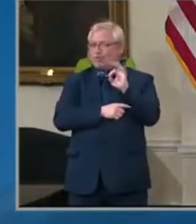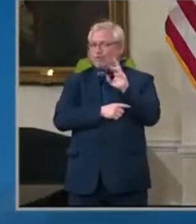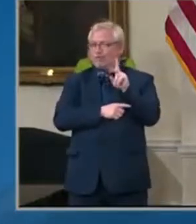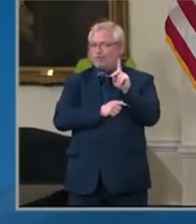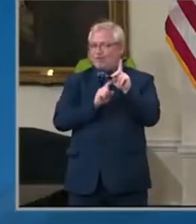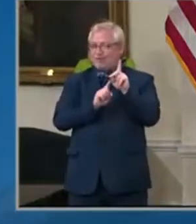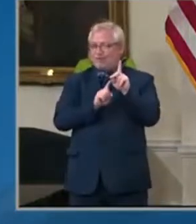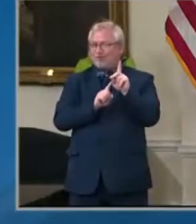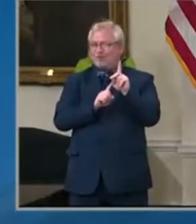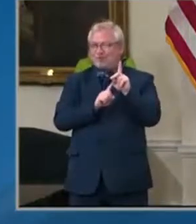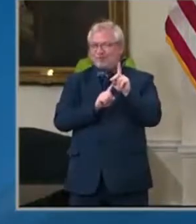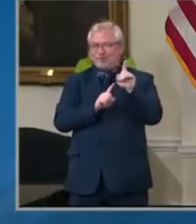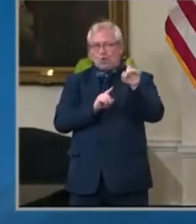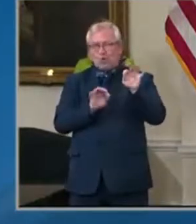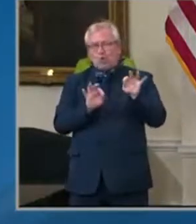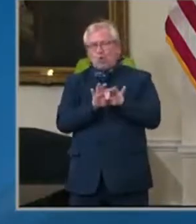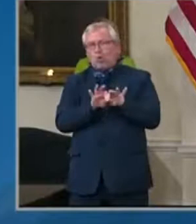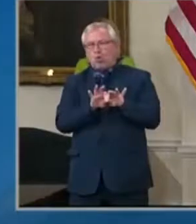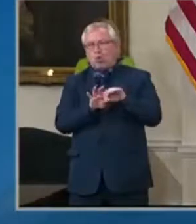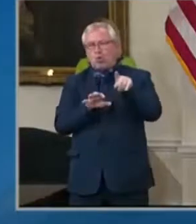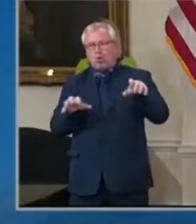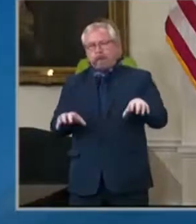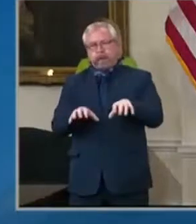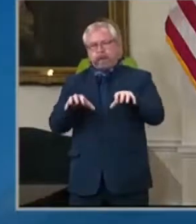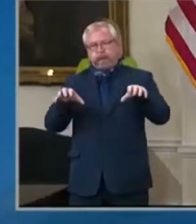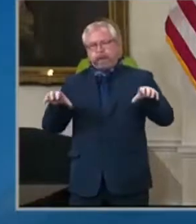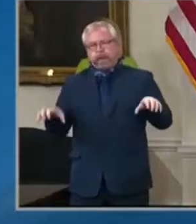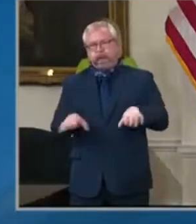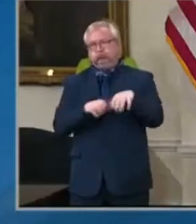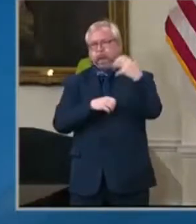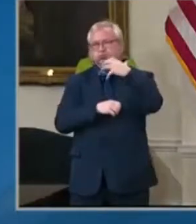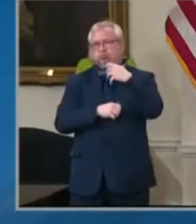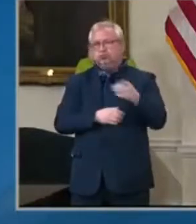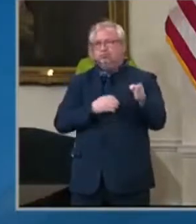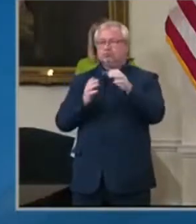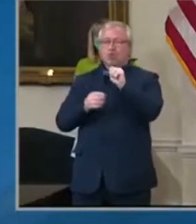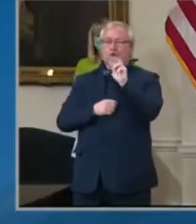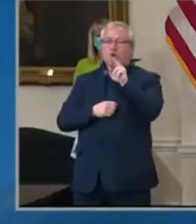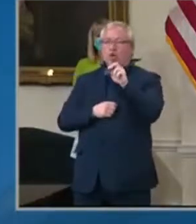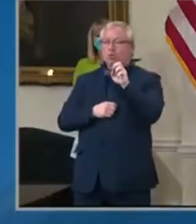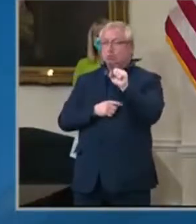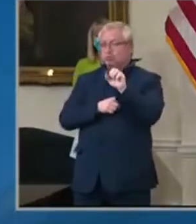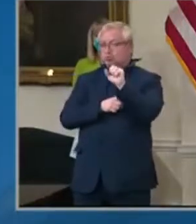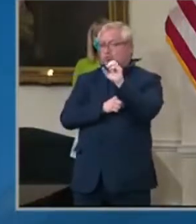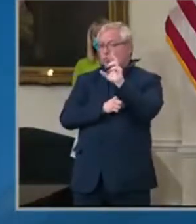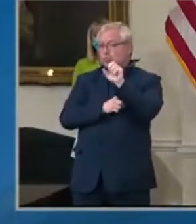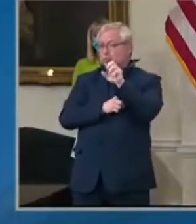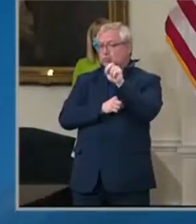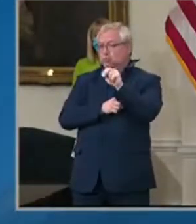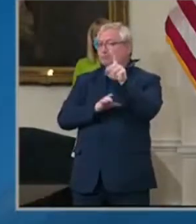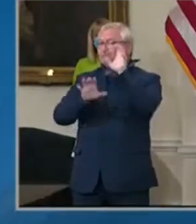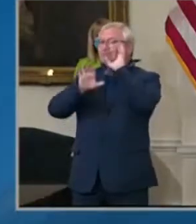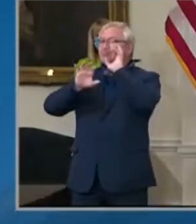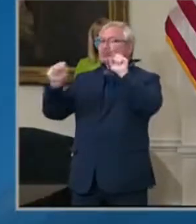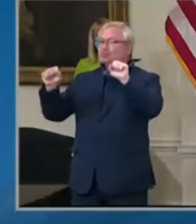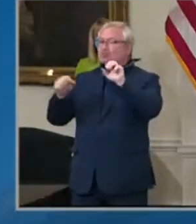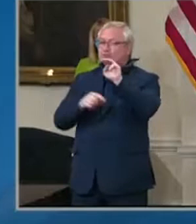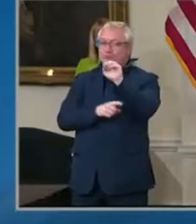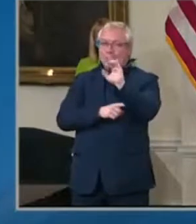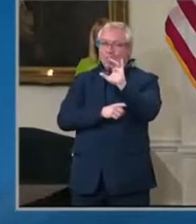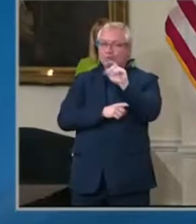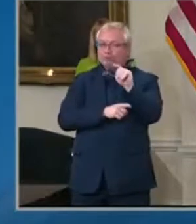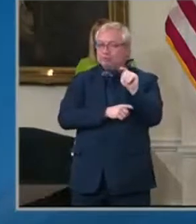major part of all of our efforts, Arne Sorensen, the President and CEO of